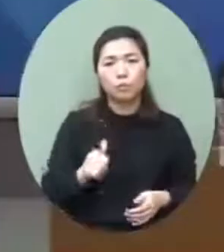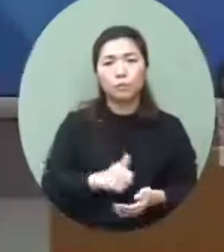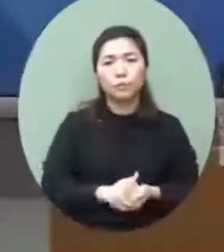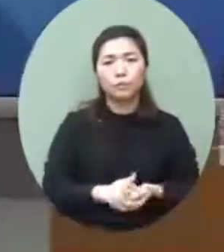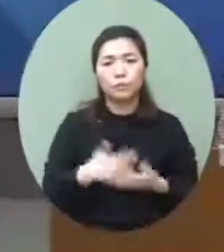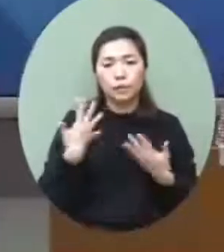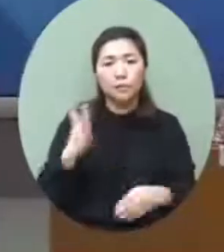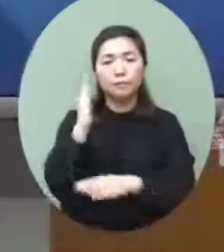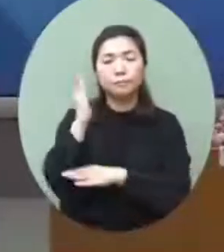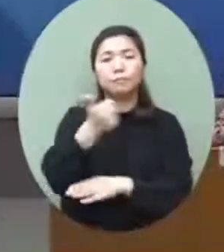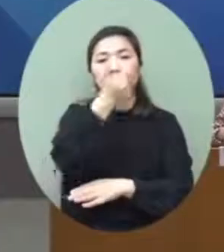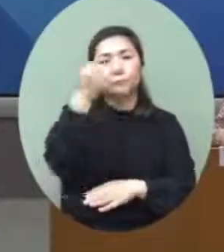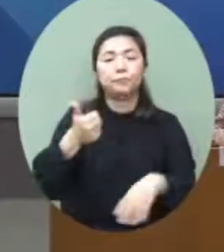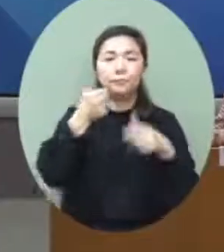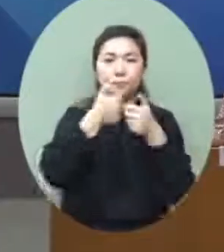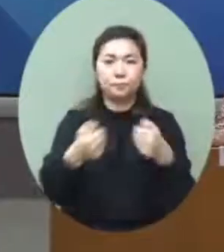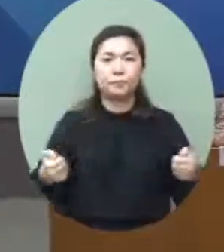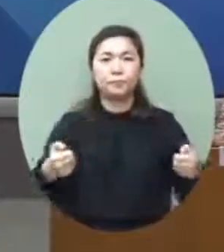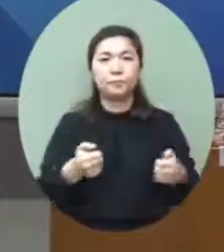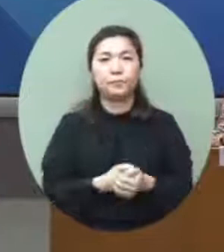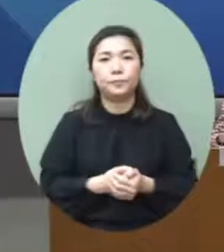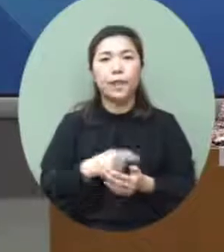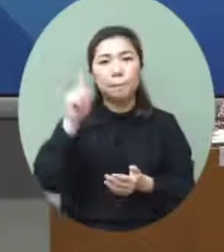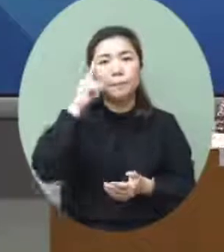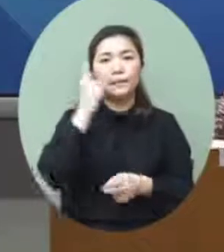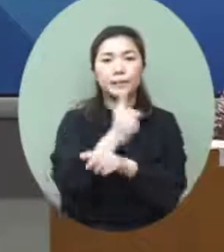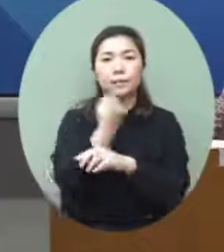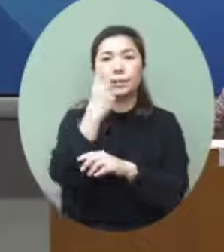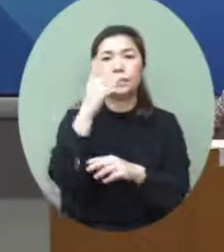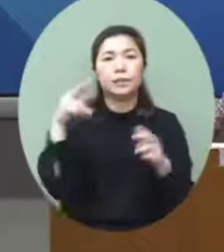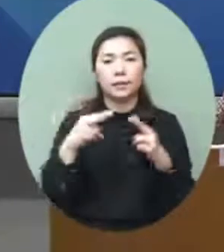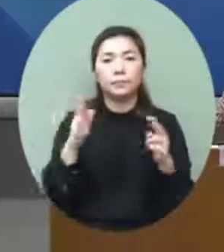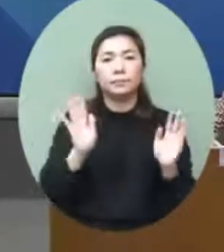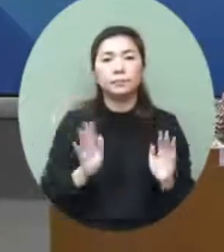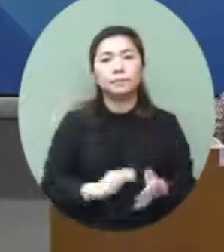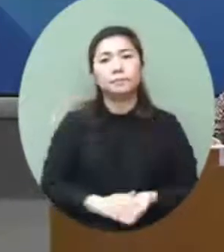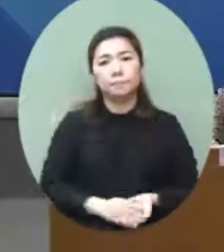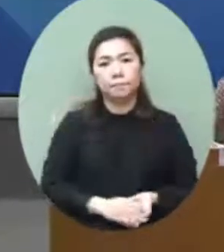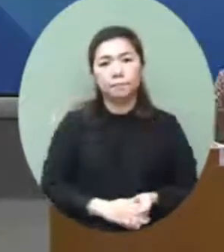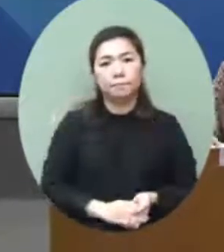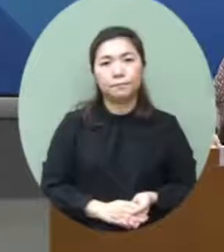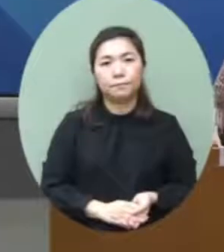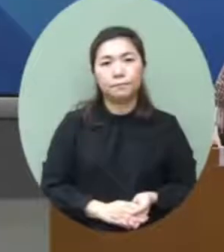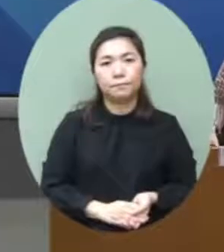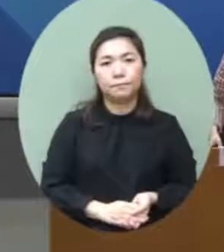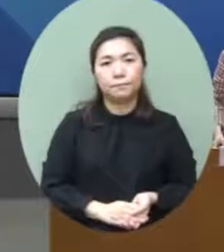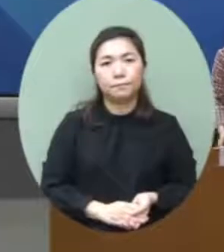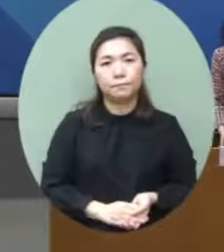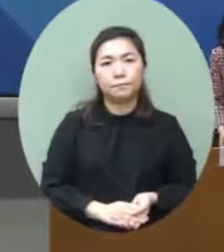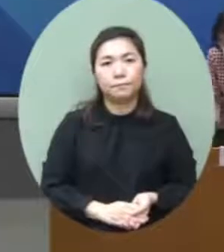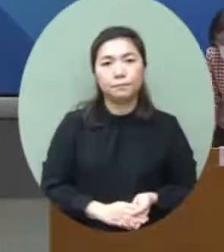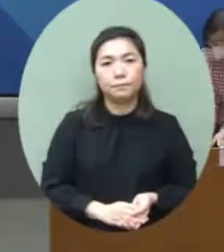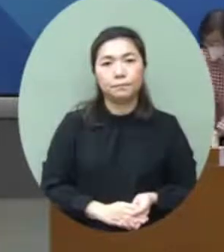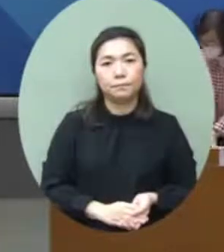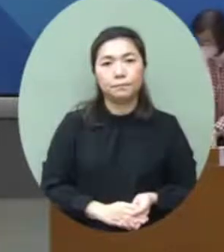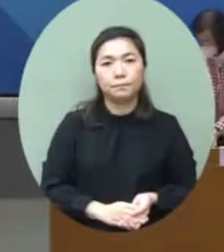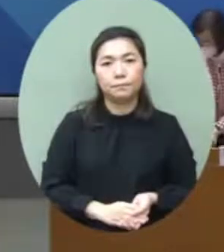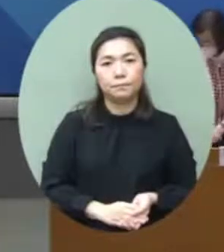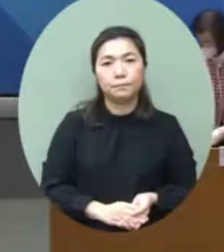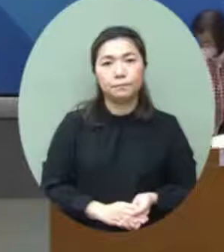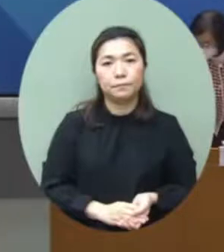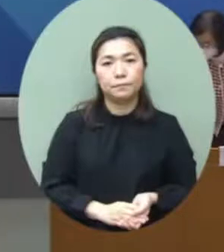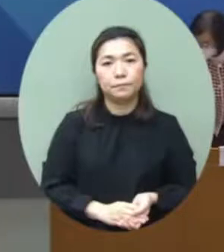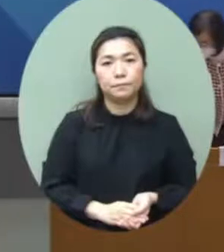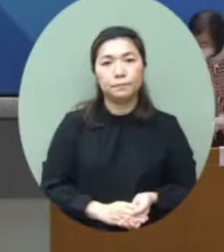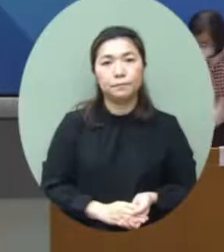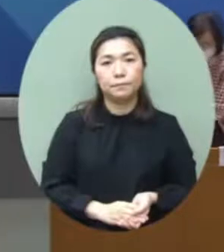assume ultimate responsibility in this regard. This is the end of the press conference. See you at 11 a.m. tomorrow.